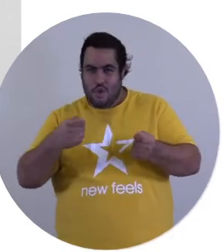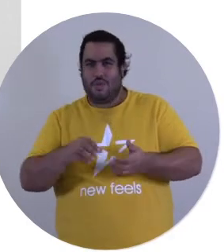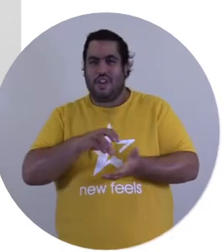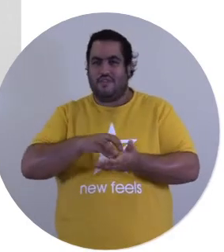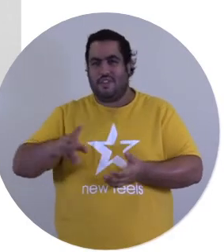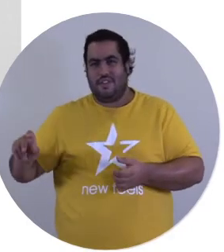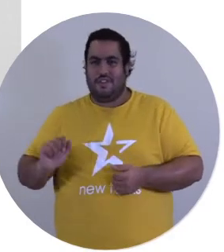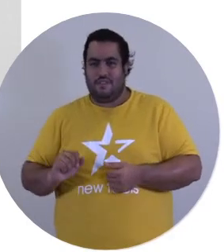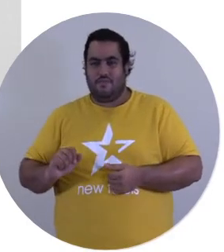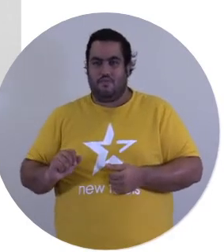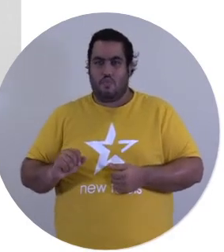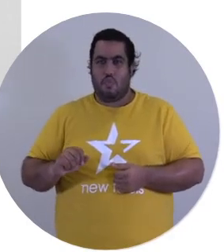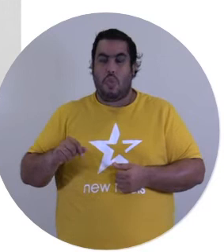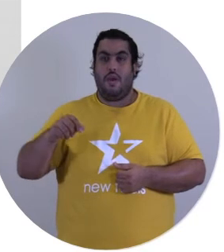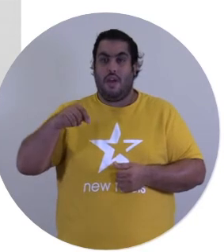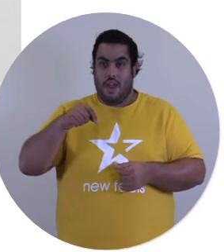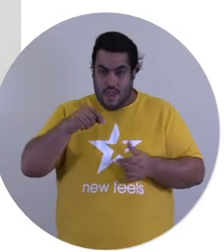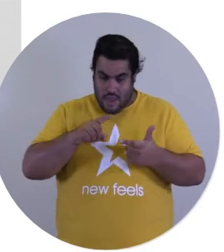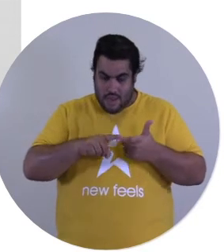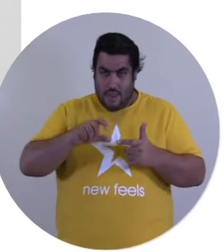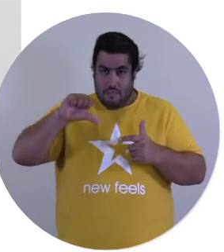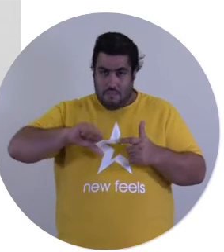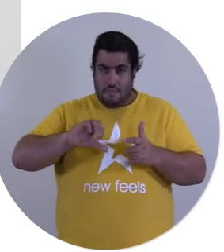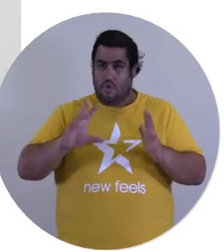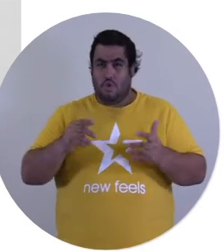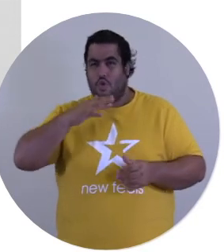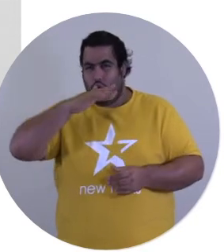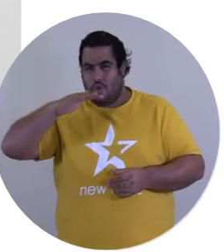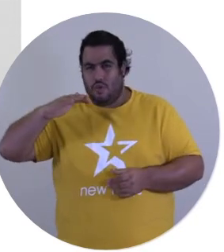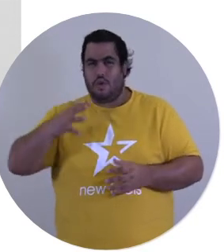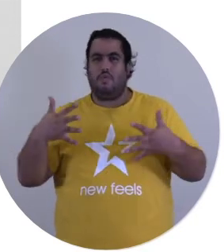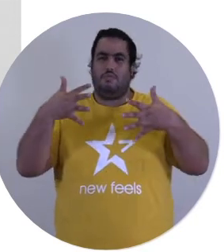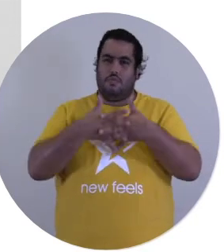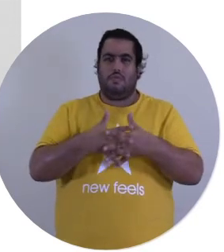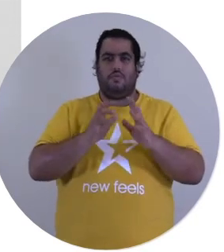some disadvantages such as overcrowding and pollution.